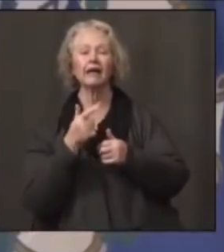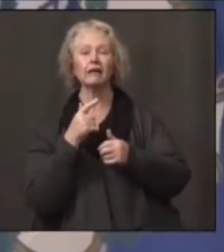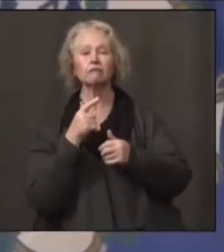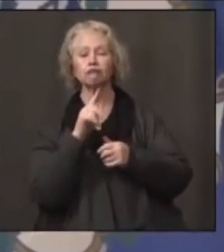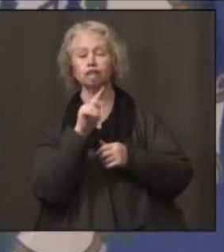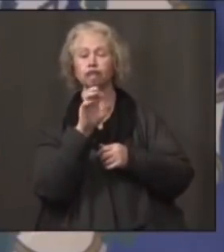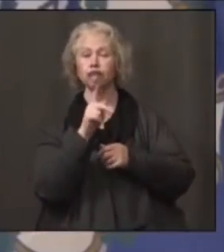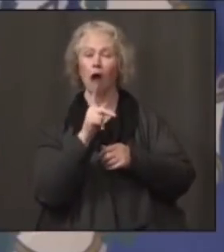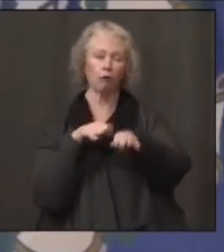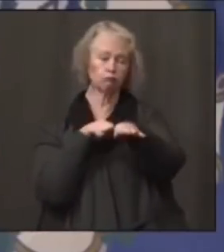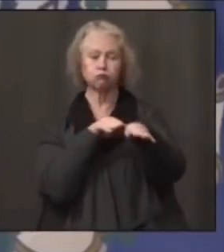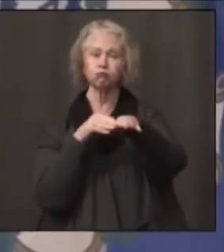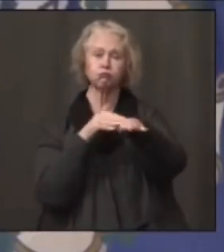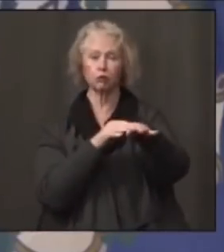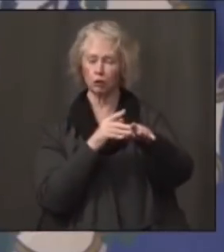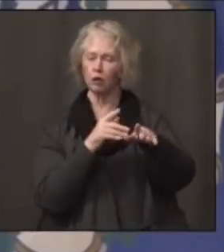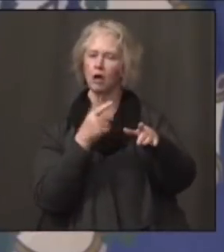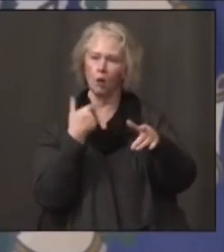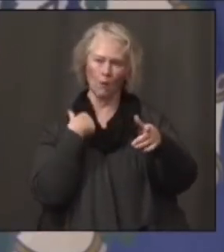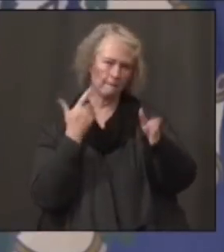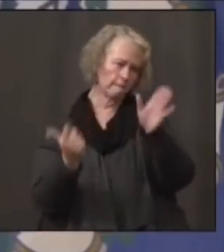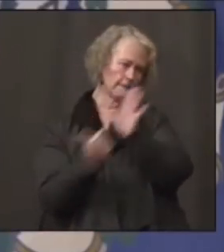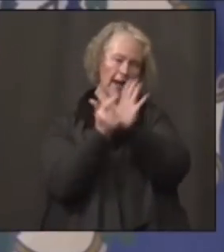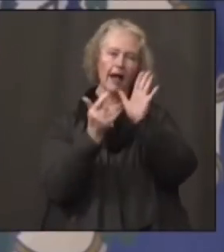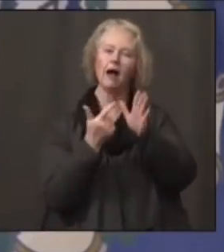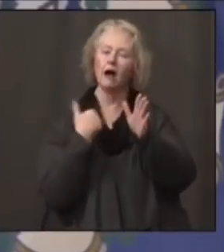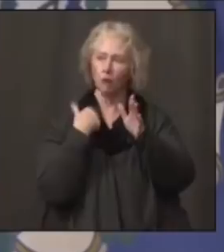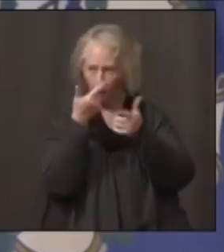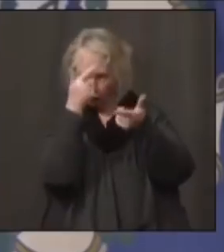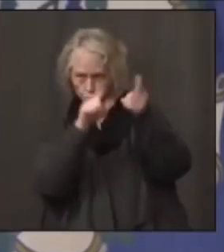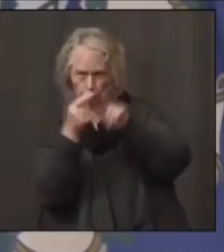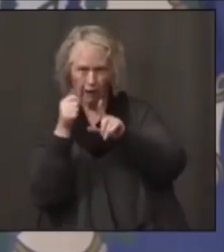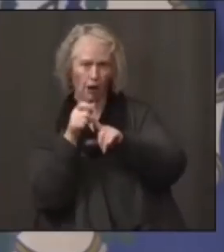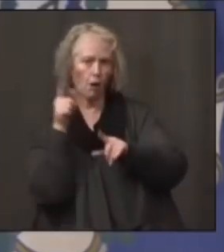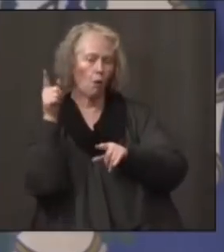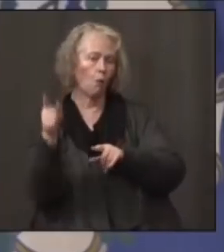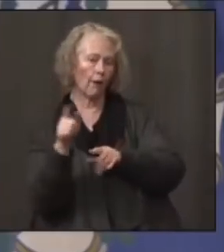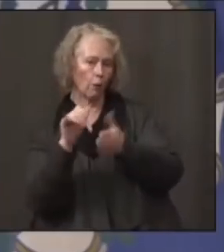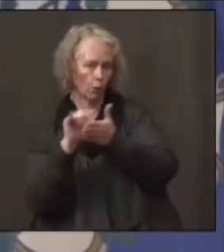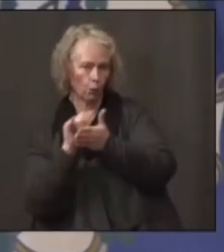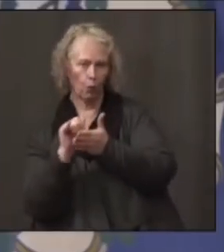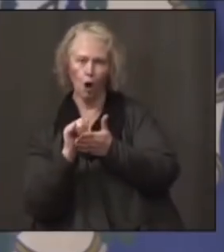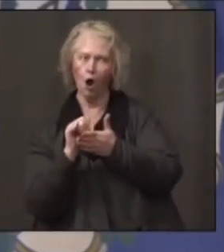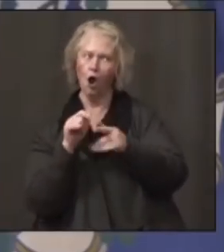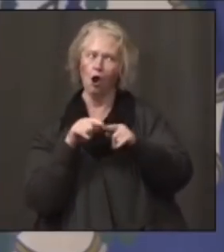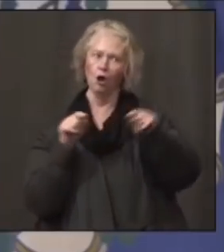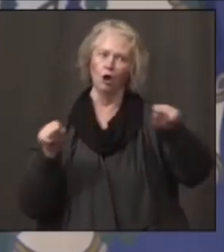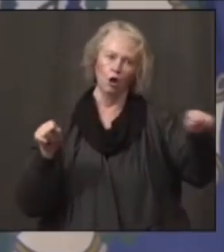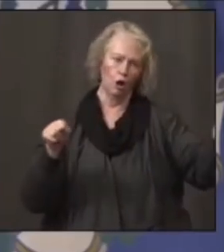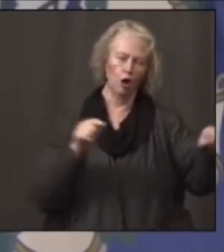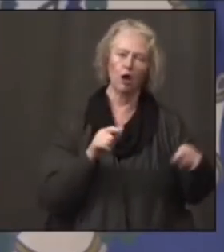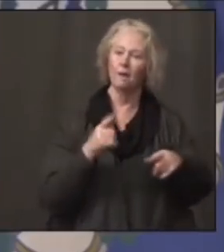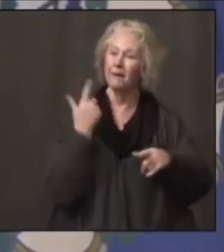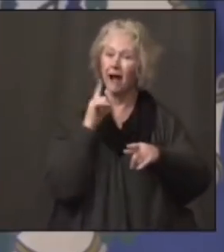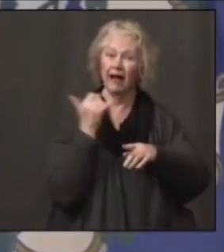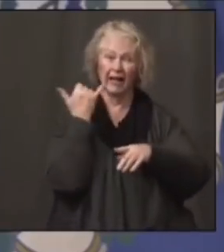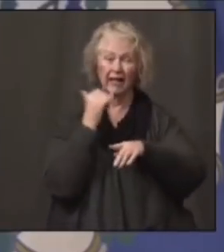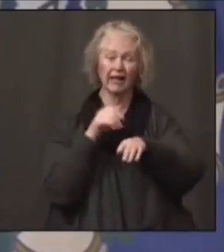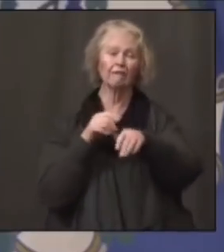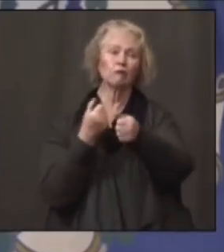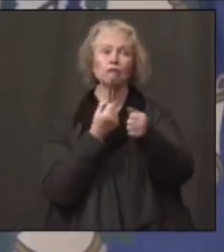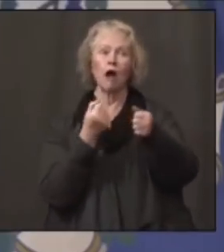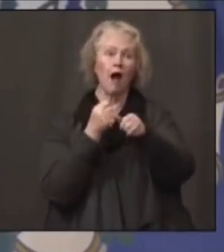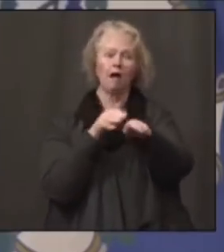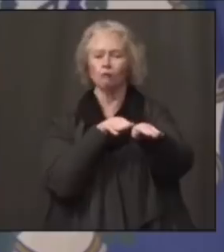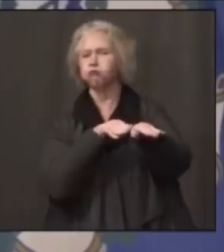that in coordination with New York, perhaps some of our other neighboring states. Very important, as you can imagine, if a tractor trailer goes off the road, that